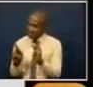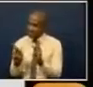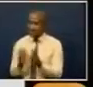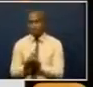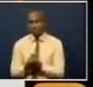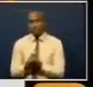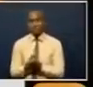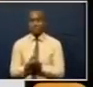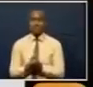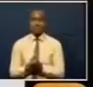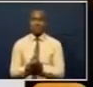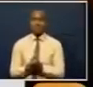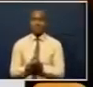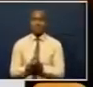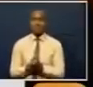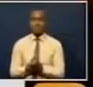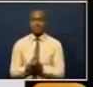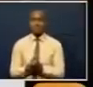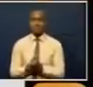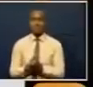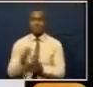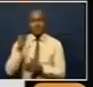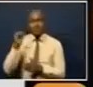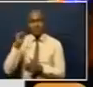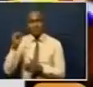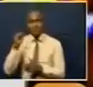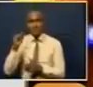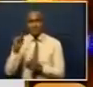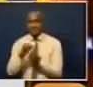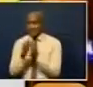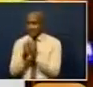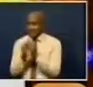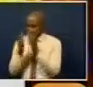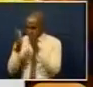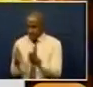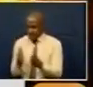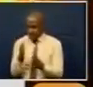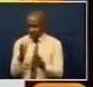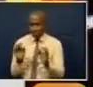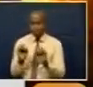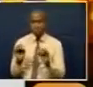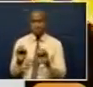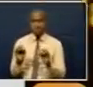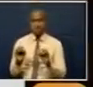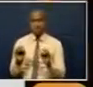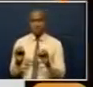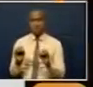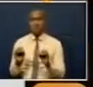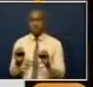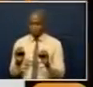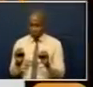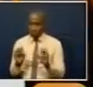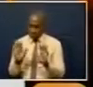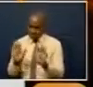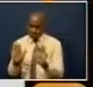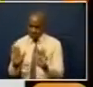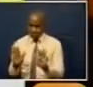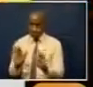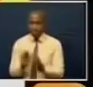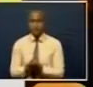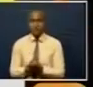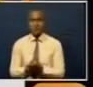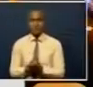and less friendly. Jeff, yeah. Politics should never change a character of a man. Yeah. Just remain who you are. And that's who I am. But okay, so you're a